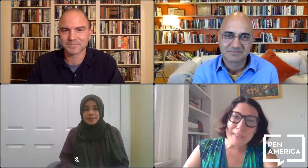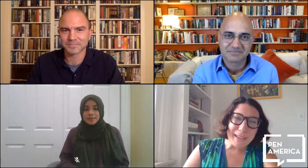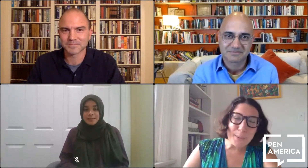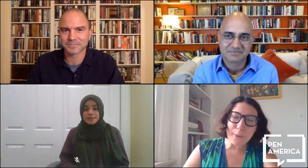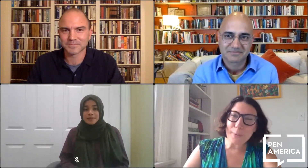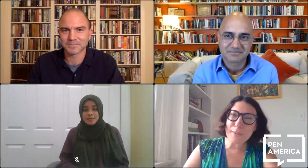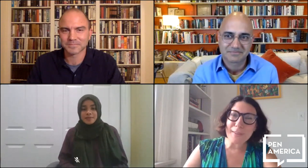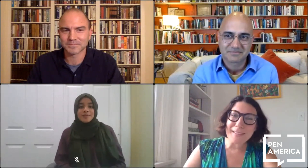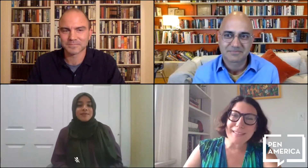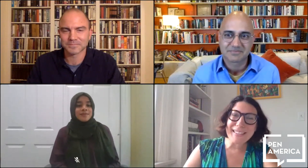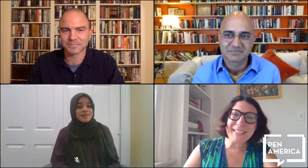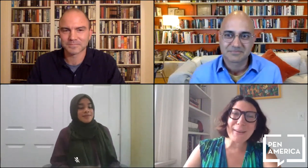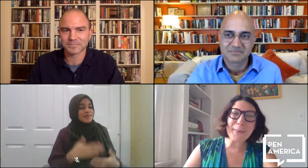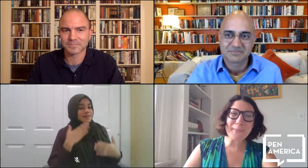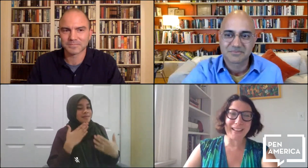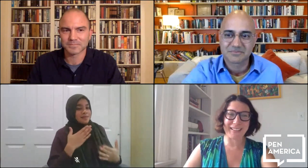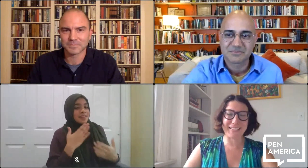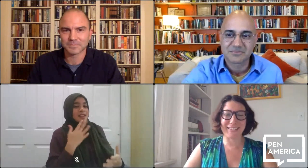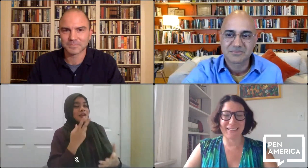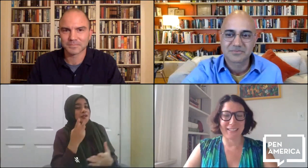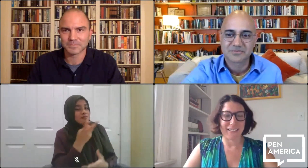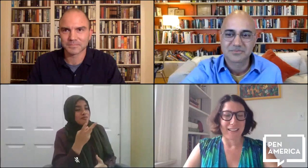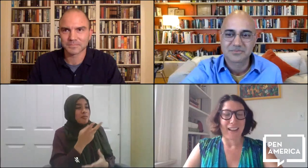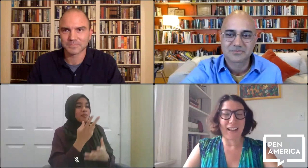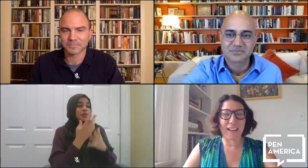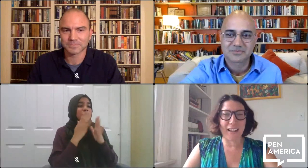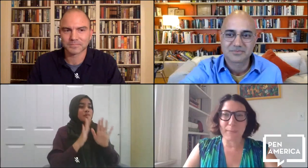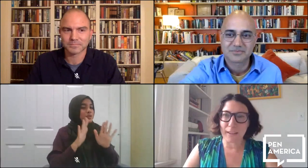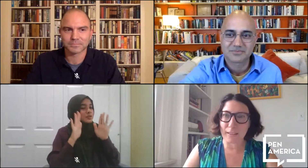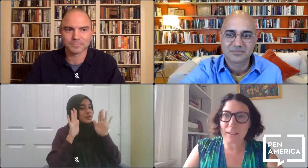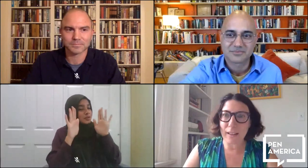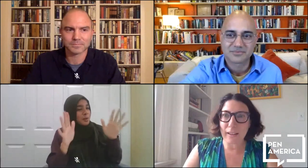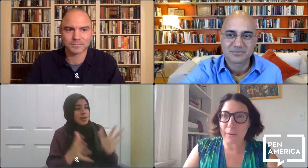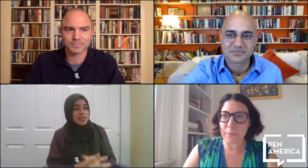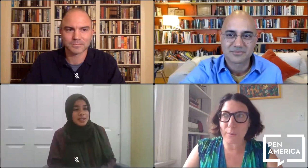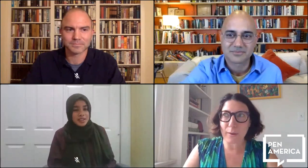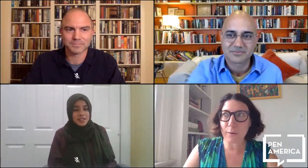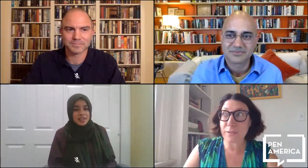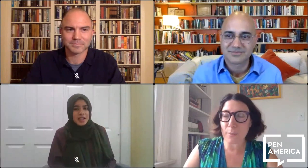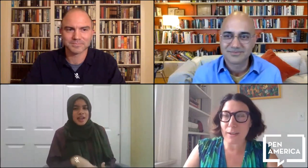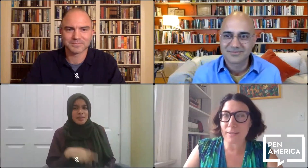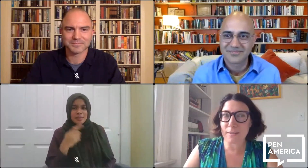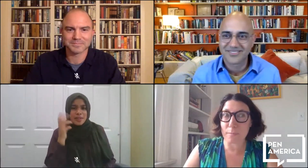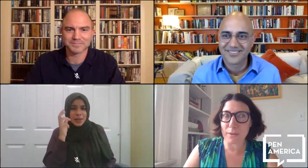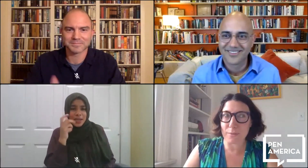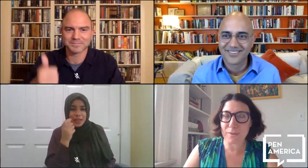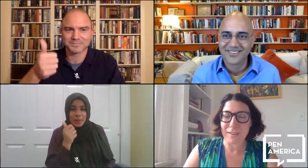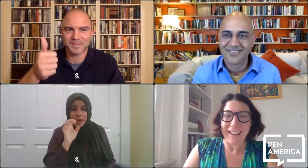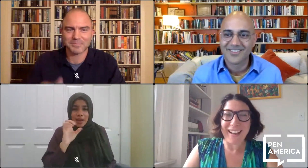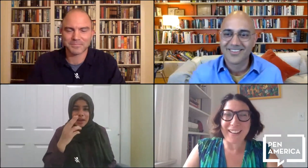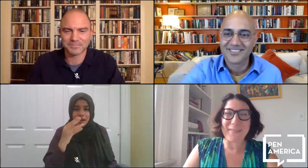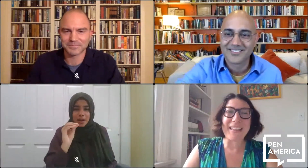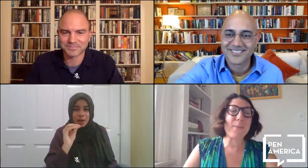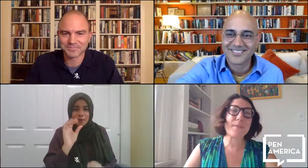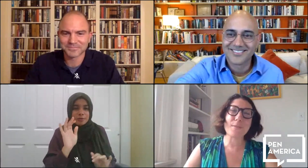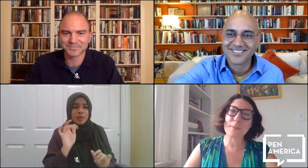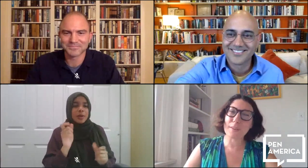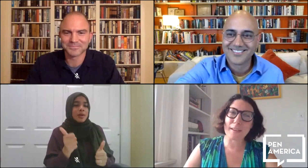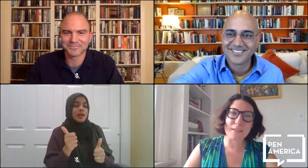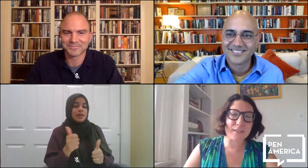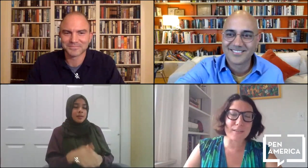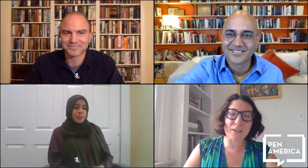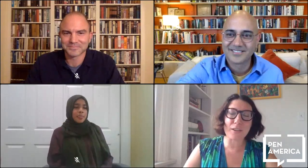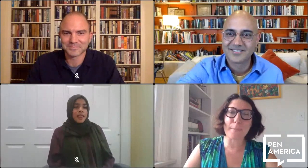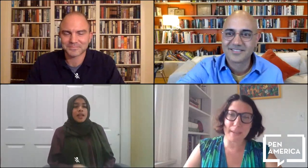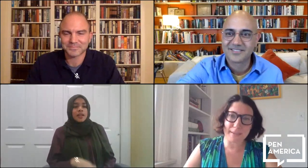Well, thank you so much. I'm getting a little echo, so I don't know if someone needs to mute. It was